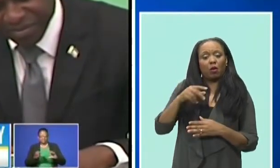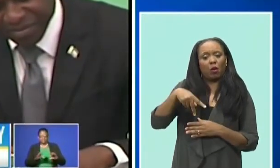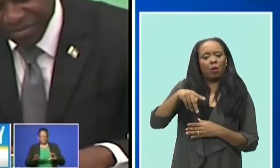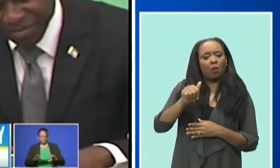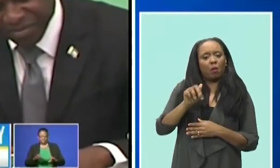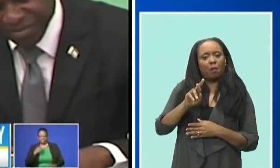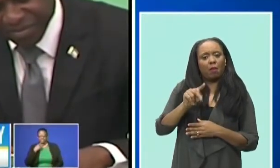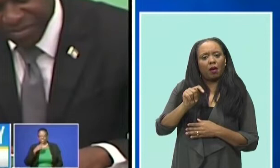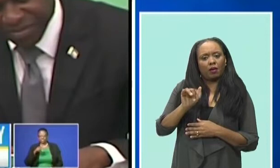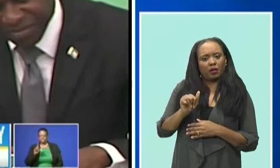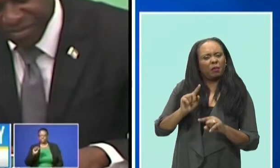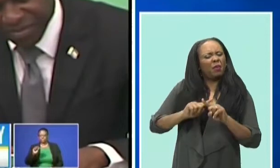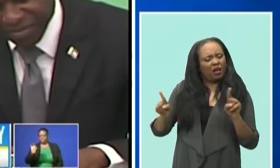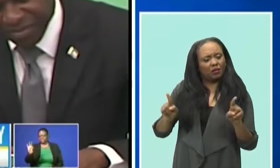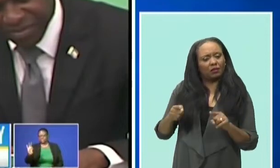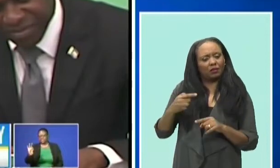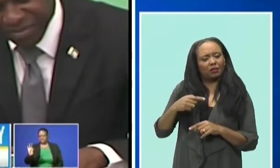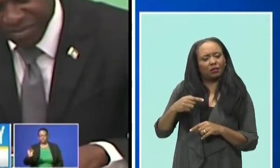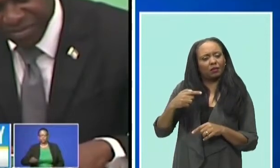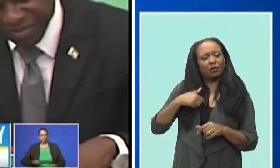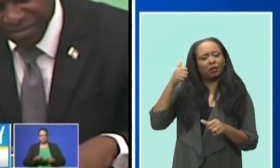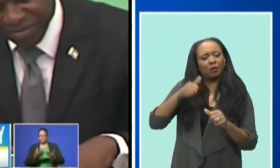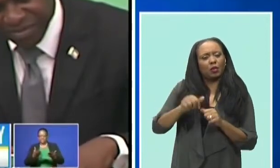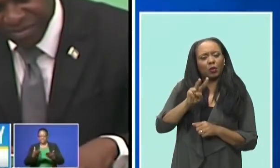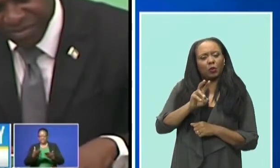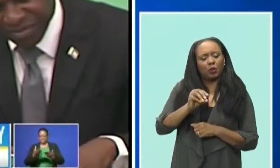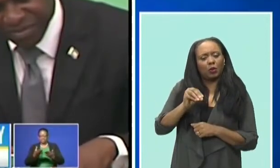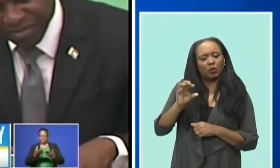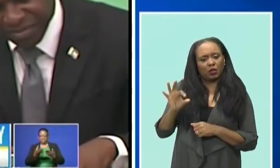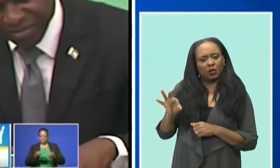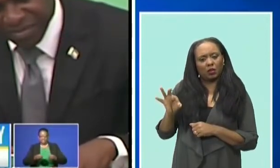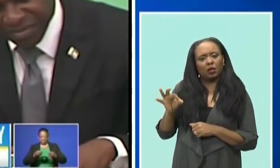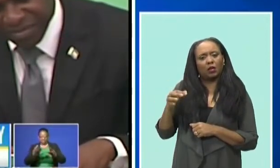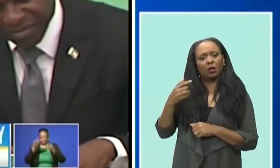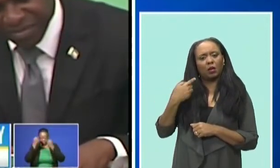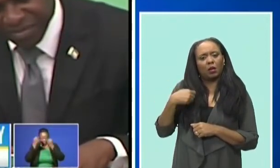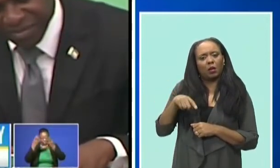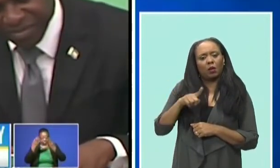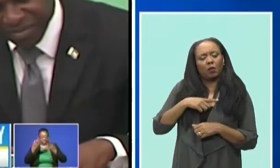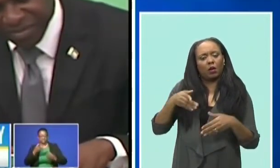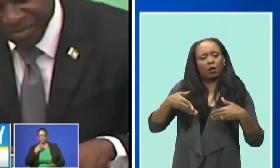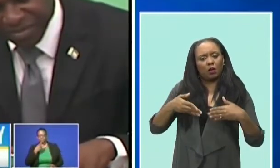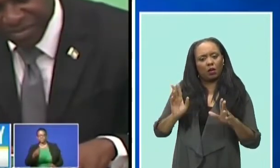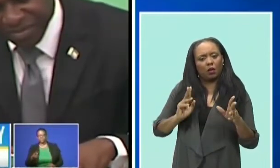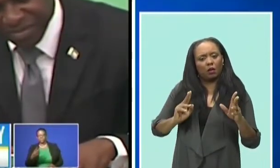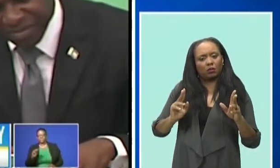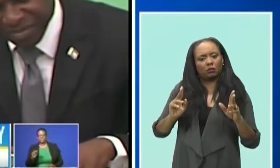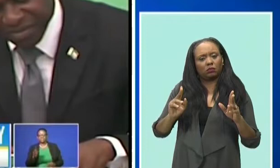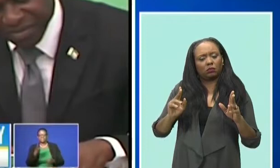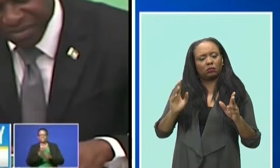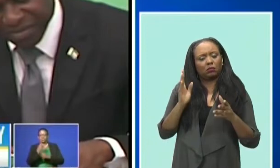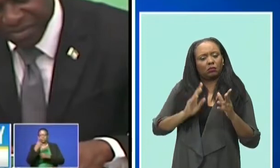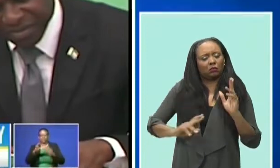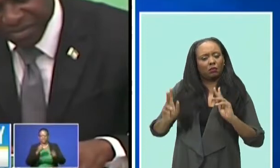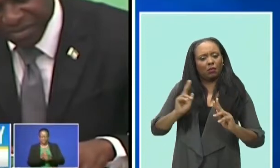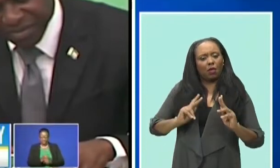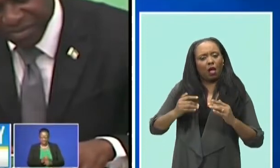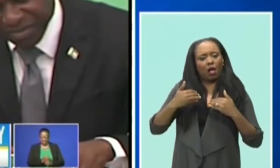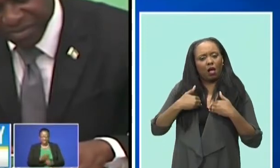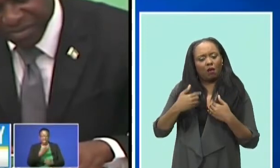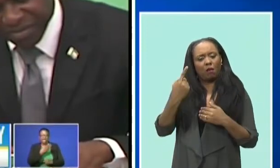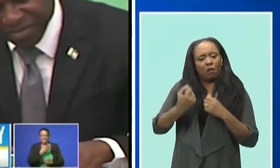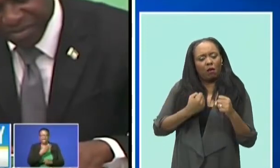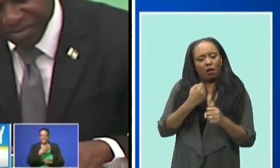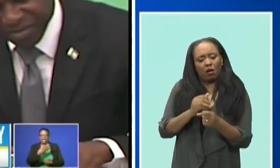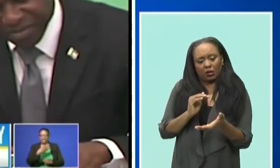we brought forth a communication to the police where we allowed them to take a 1 year package in addition to their